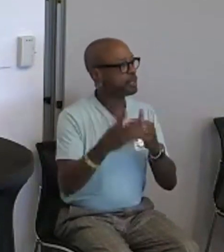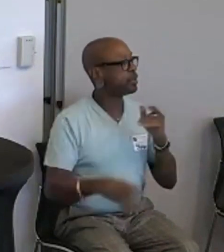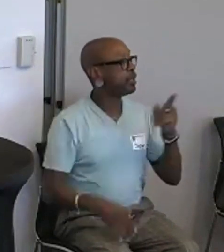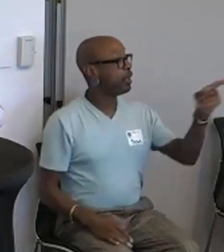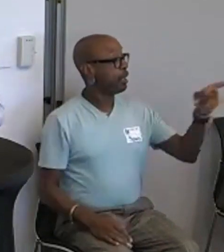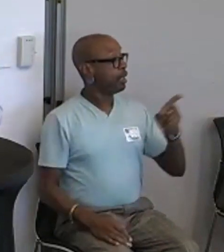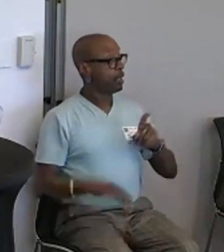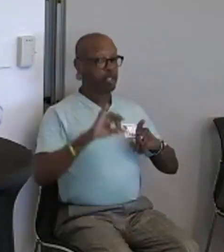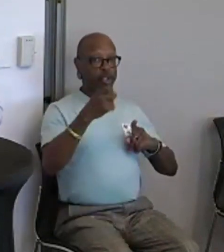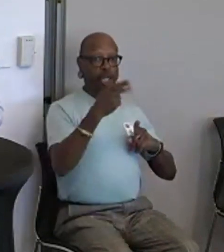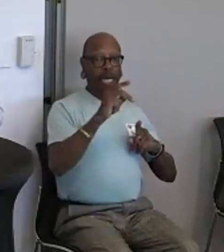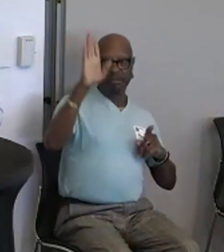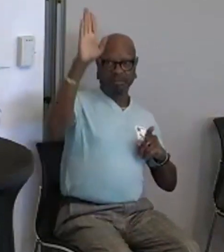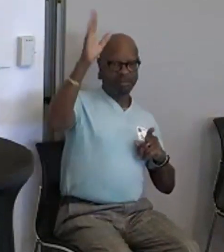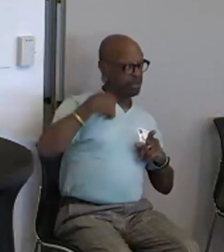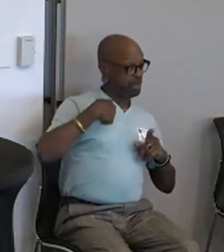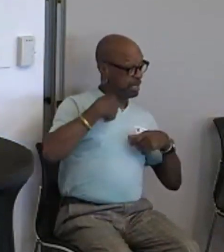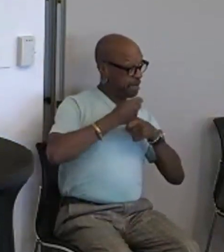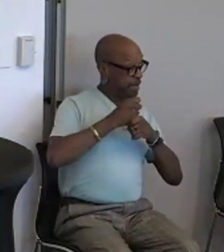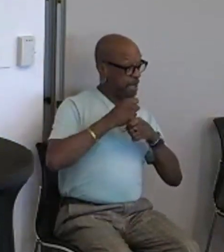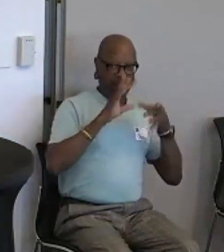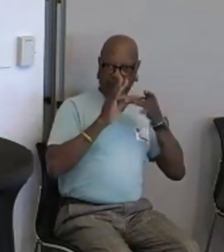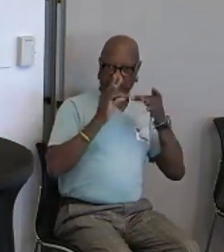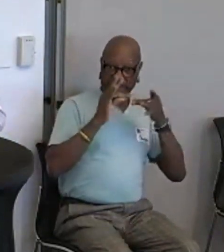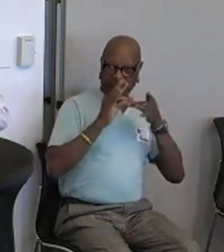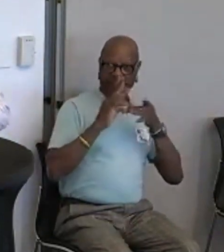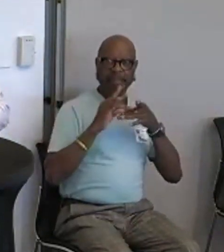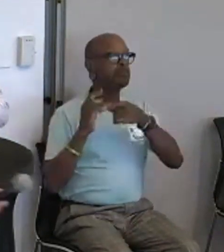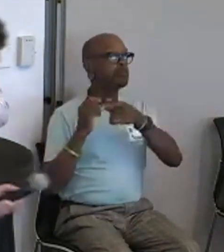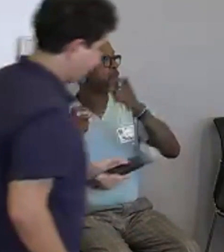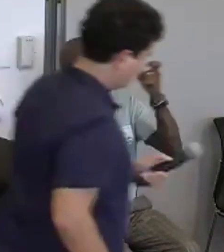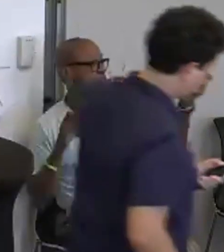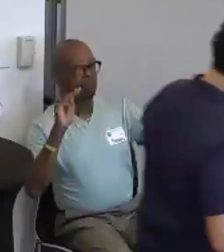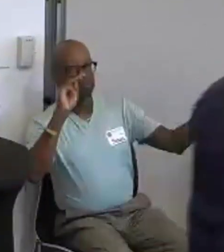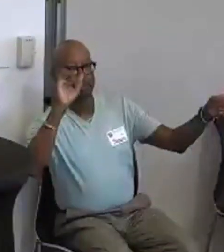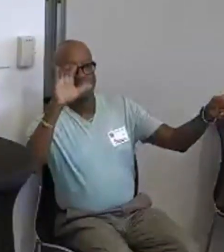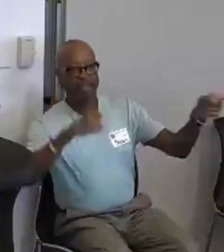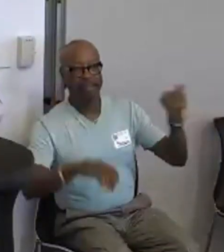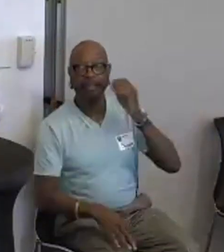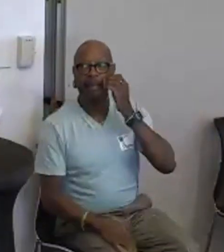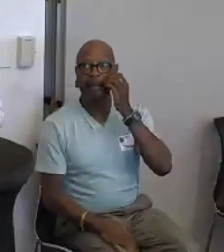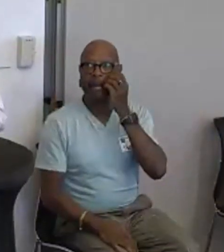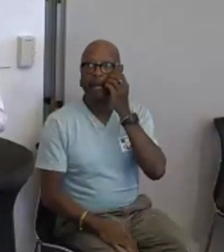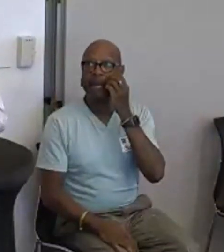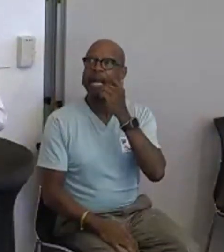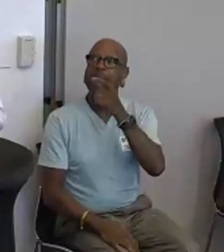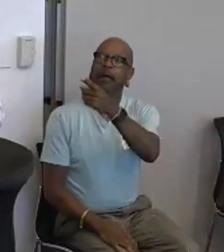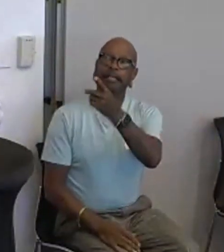Great. Let's bring you a microphone.